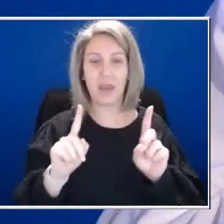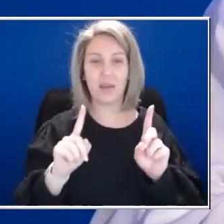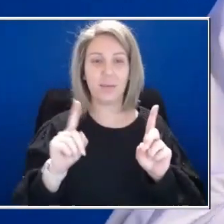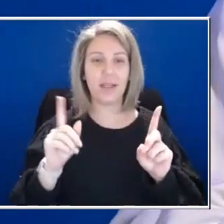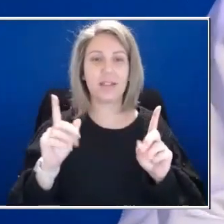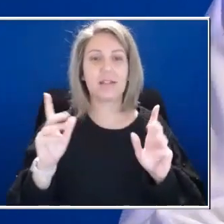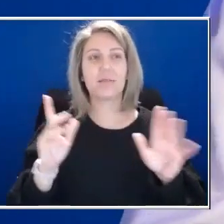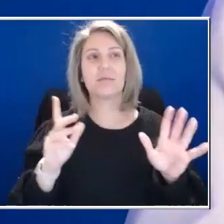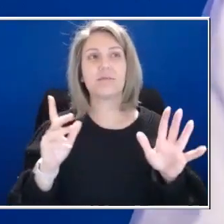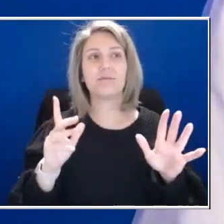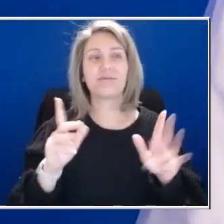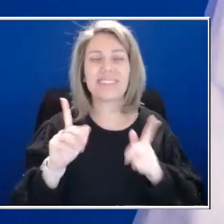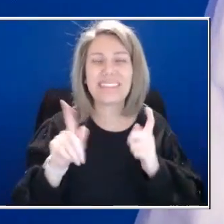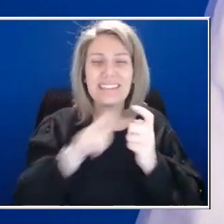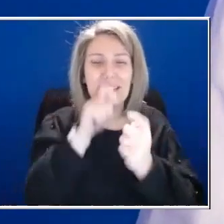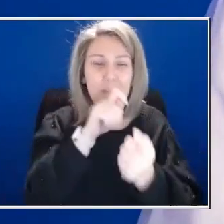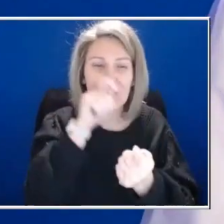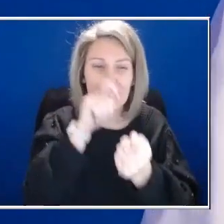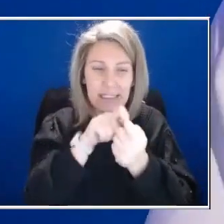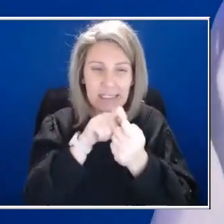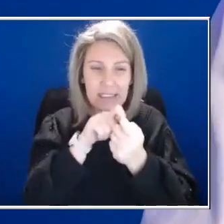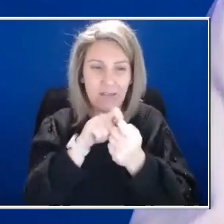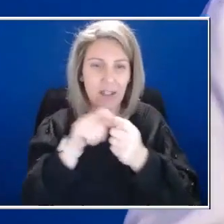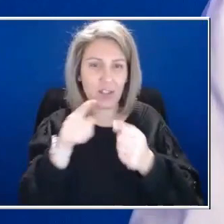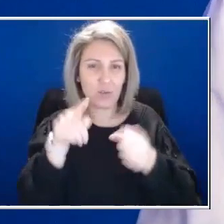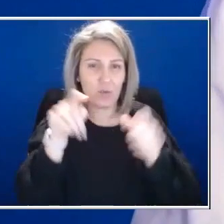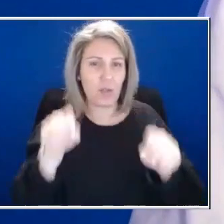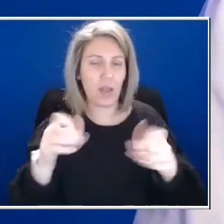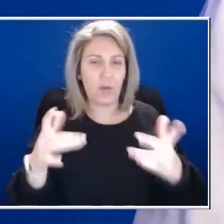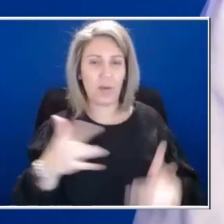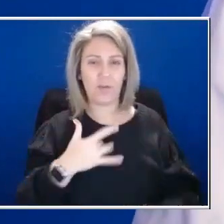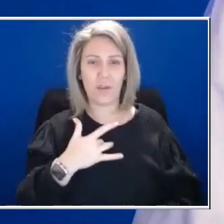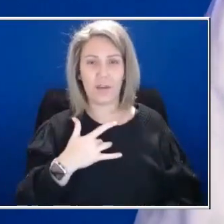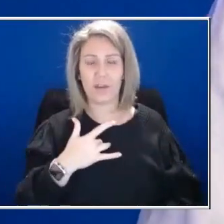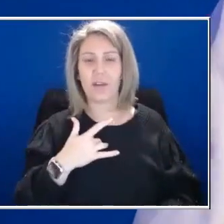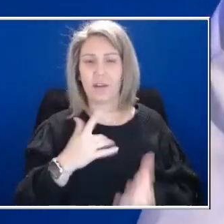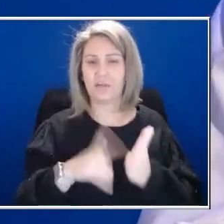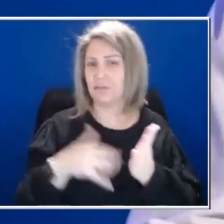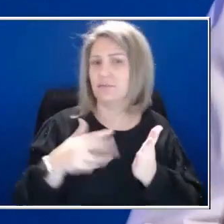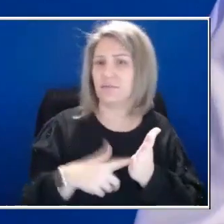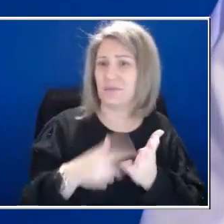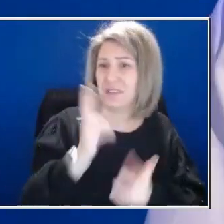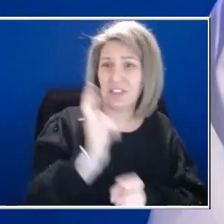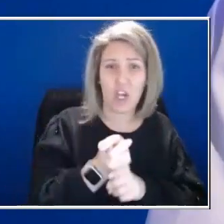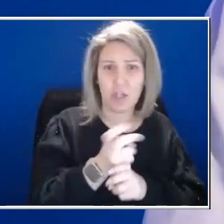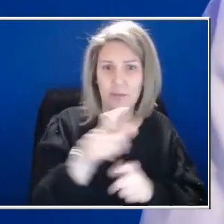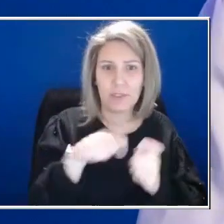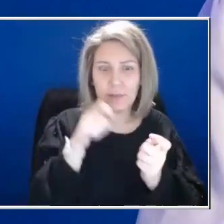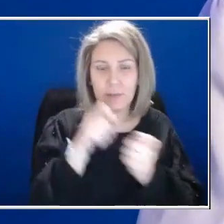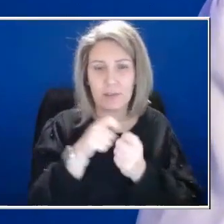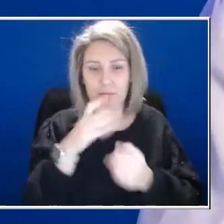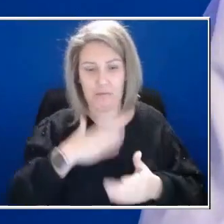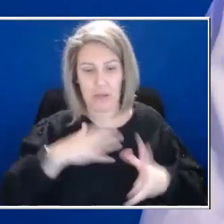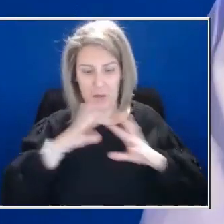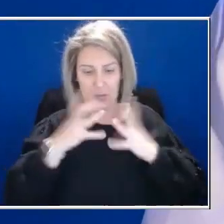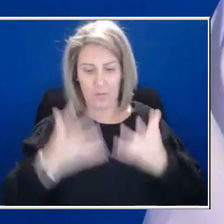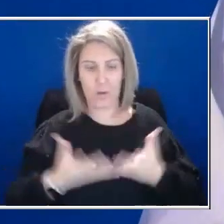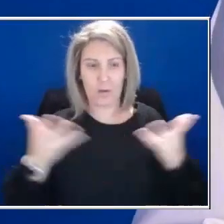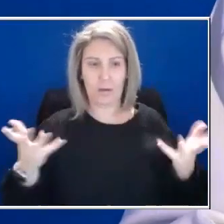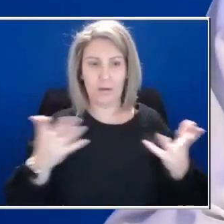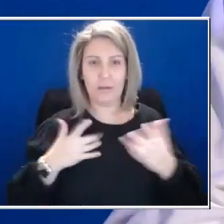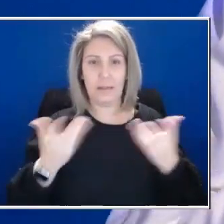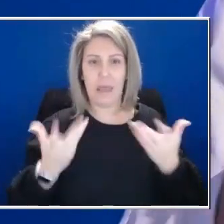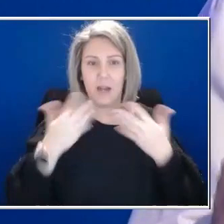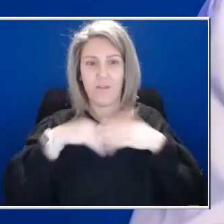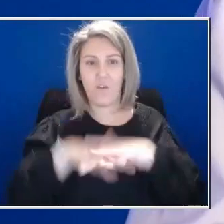as specific as you can about what you're feeling. And I get sometimes it's hard to be specific. Mm-hmm. You know, in my world, sometimes there's a lot of overlap between